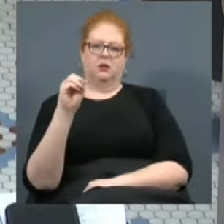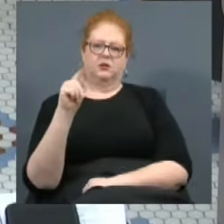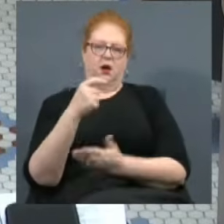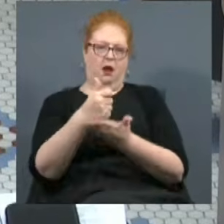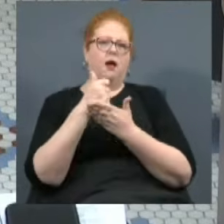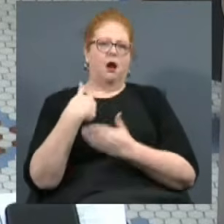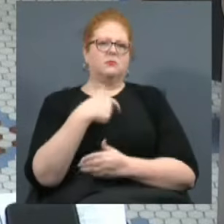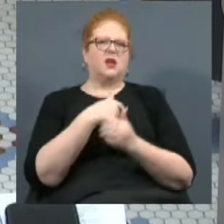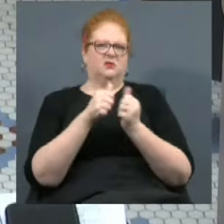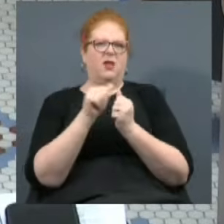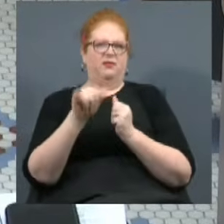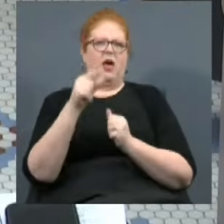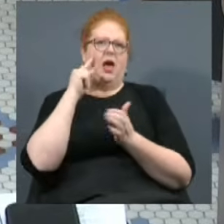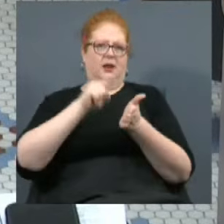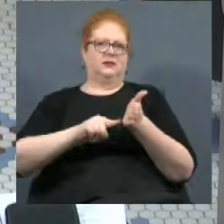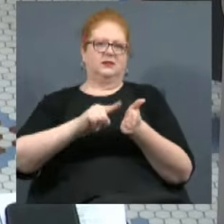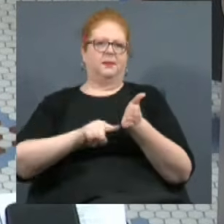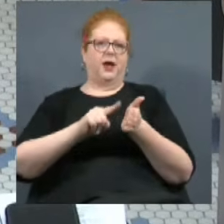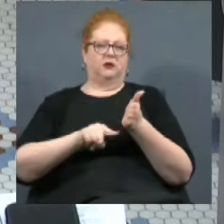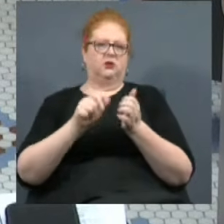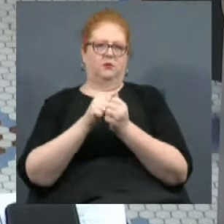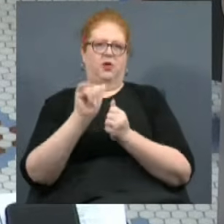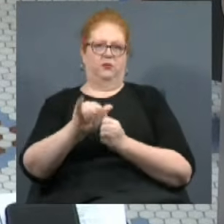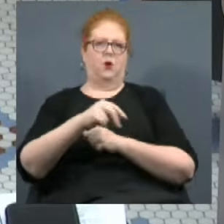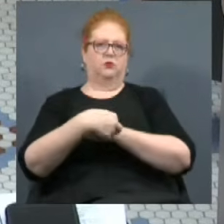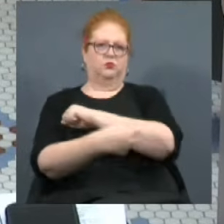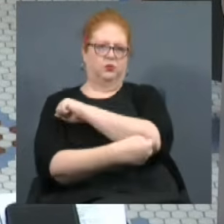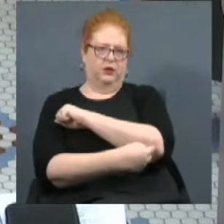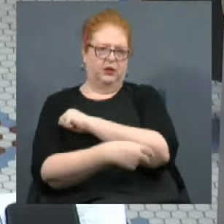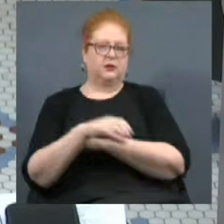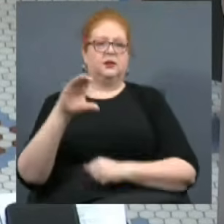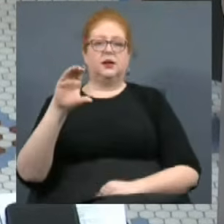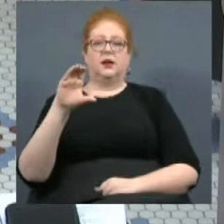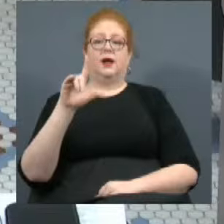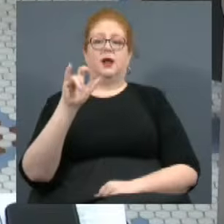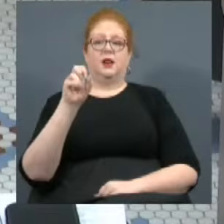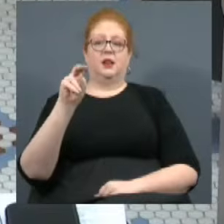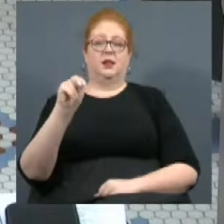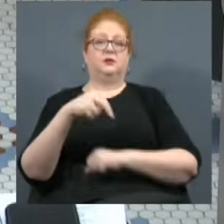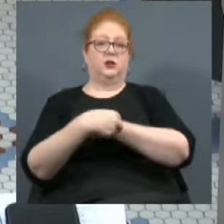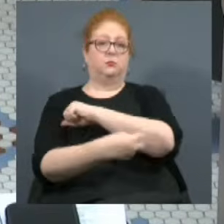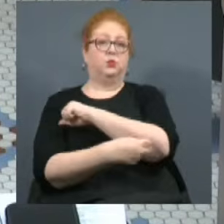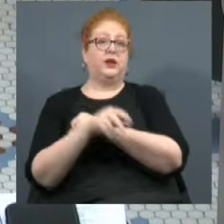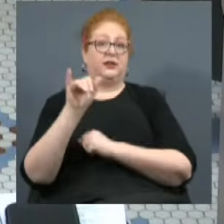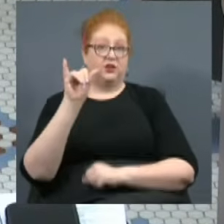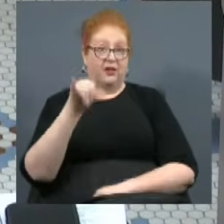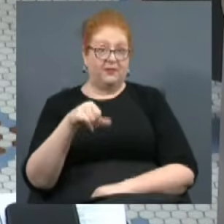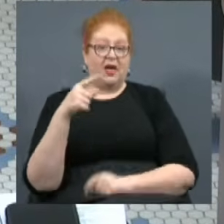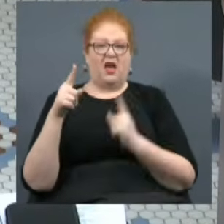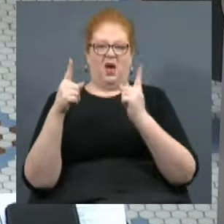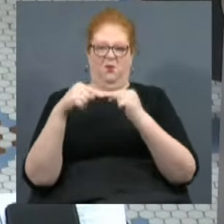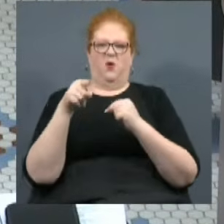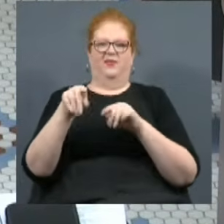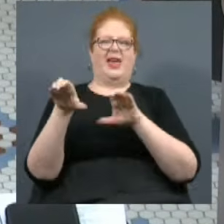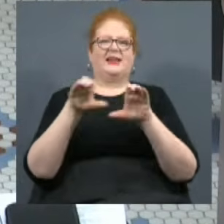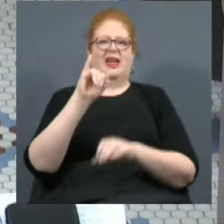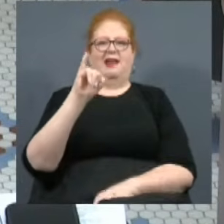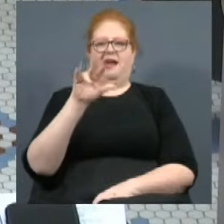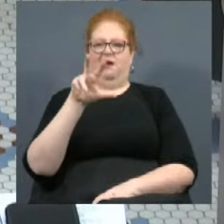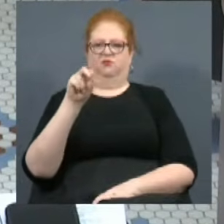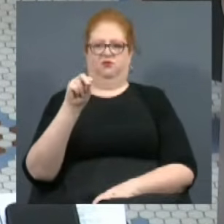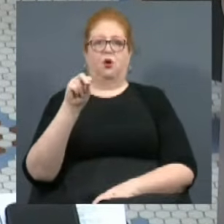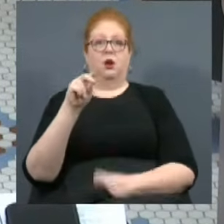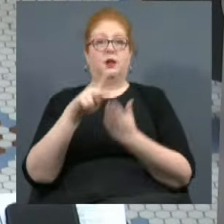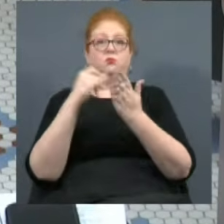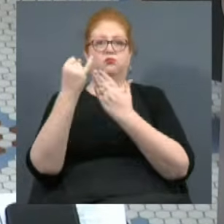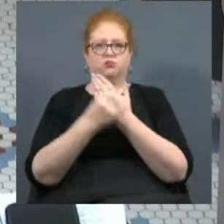these bridges. And for the Clinton Bridge itself, when they were doing the I-30 project, they provided